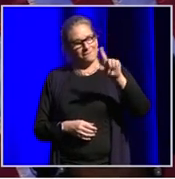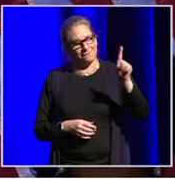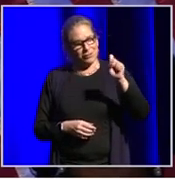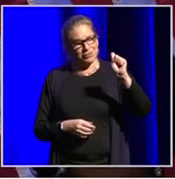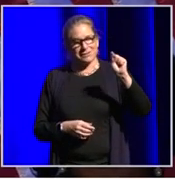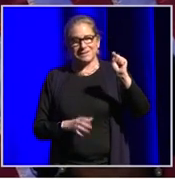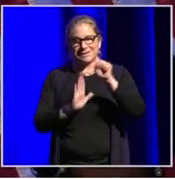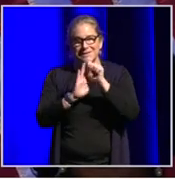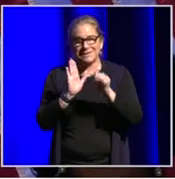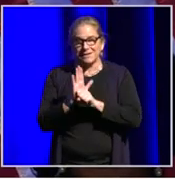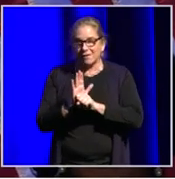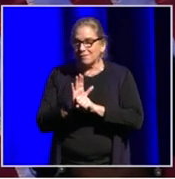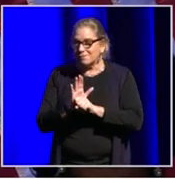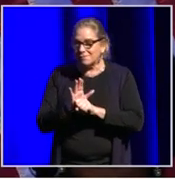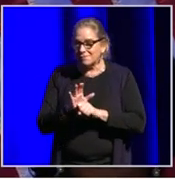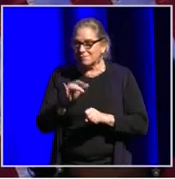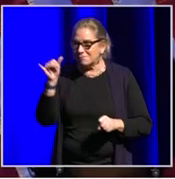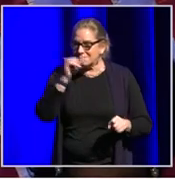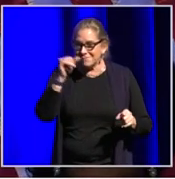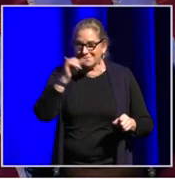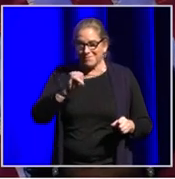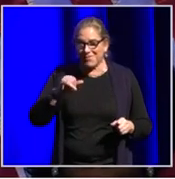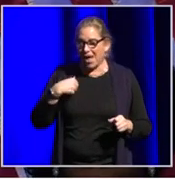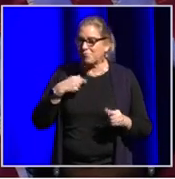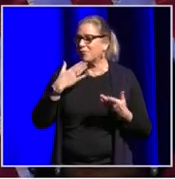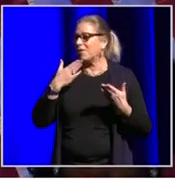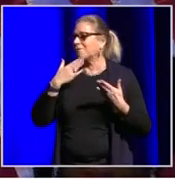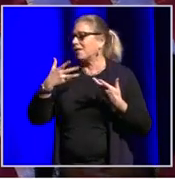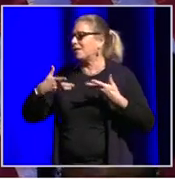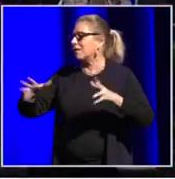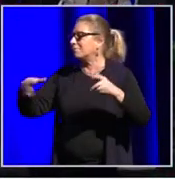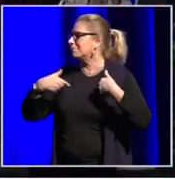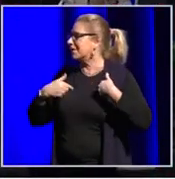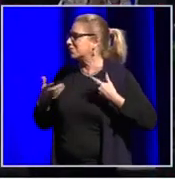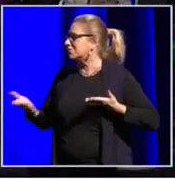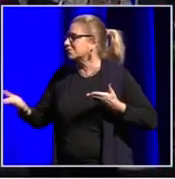to serve and make a positive difference.